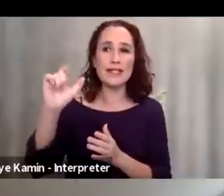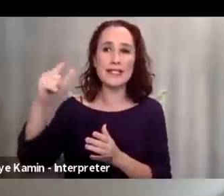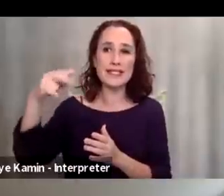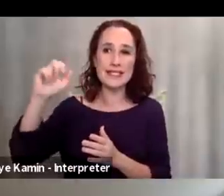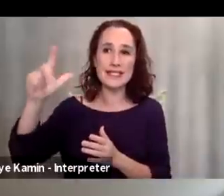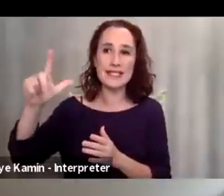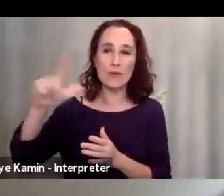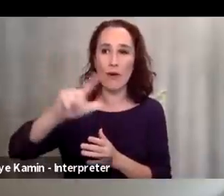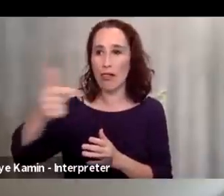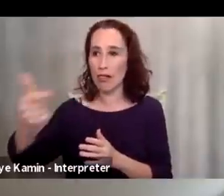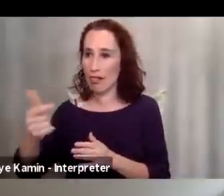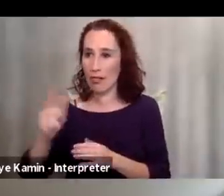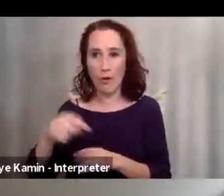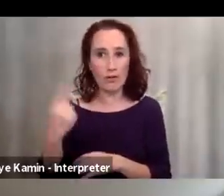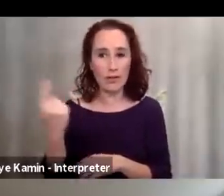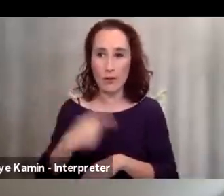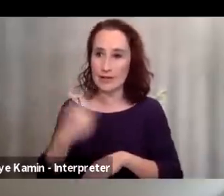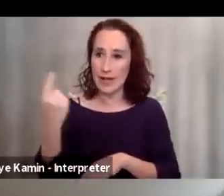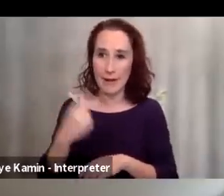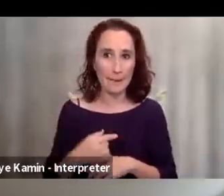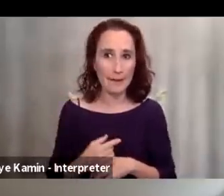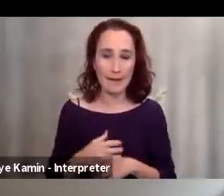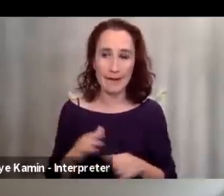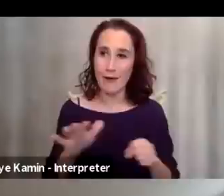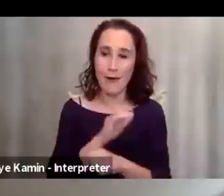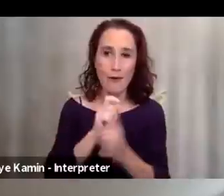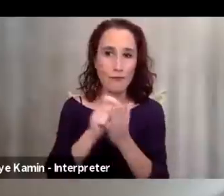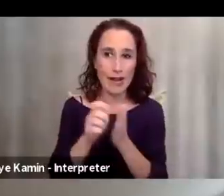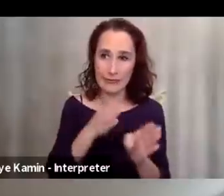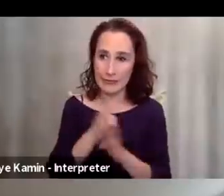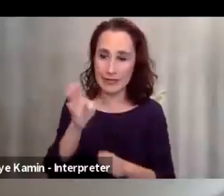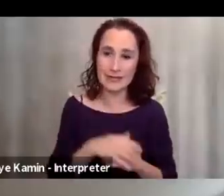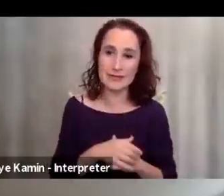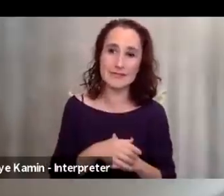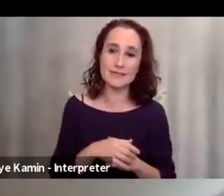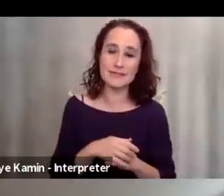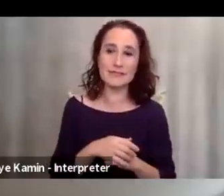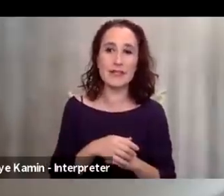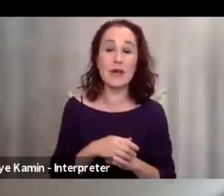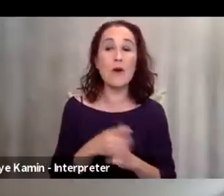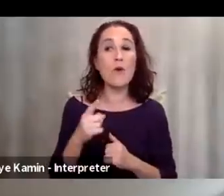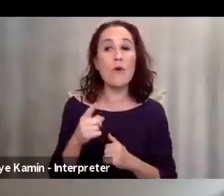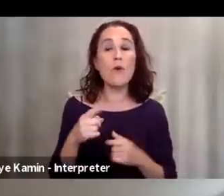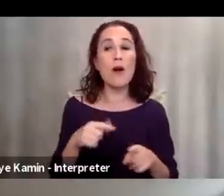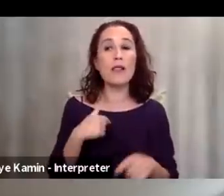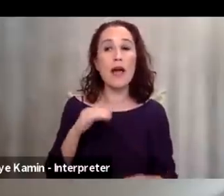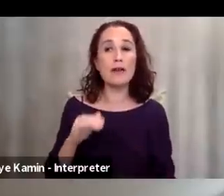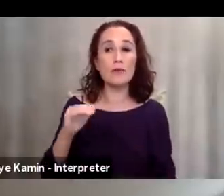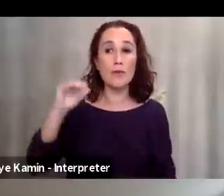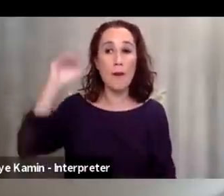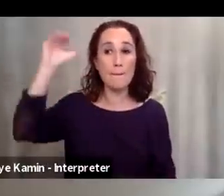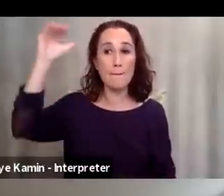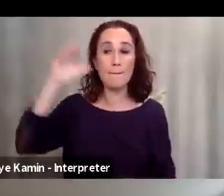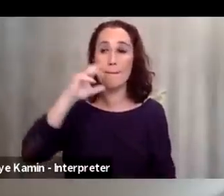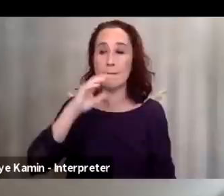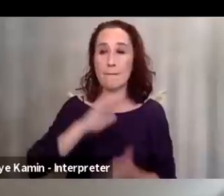was writing. And so, like, that kind of stuff. So, you know, I think as I got older, you know,